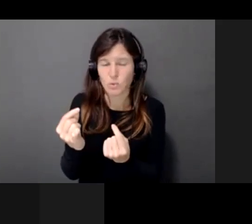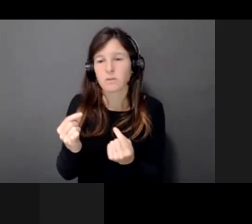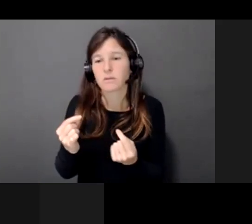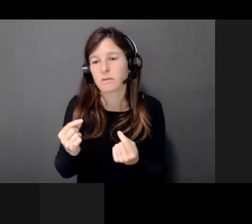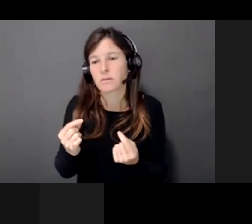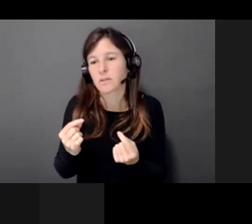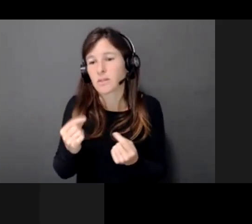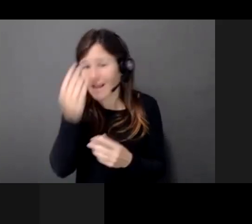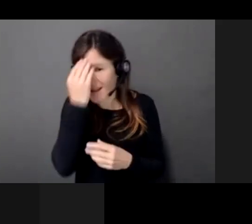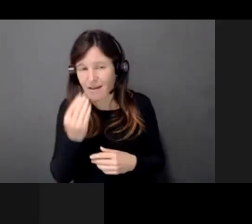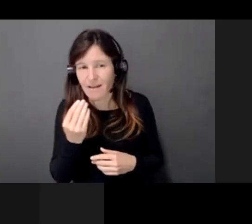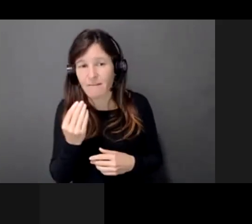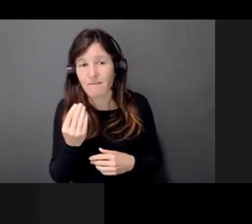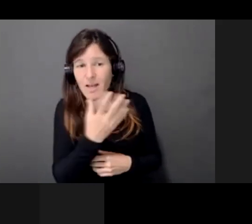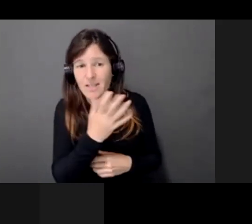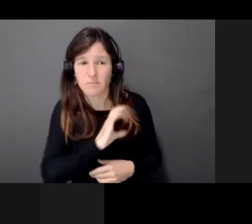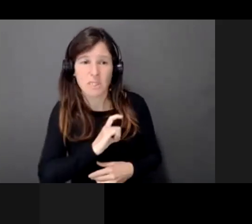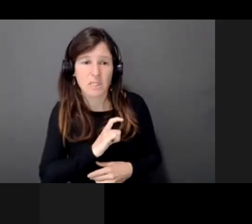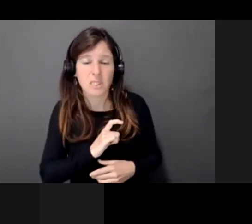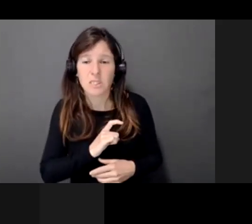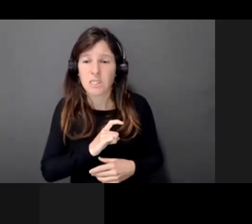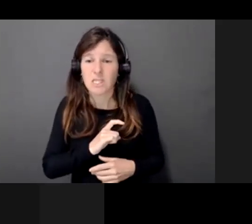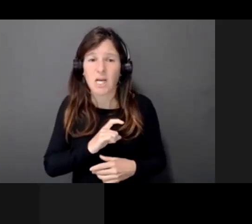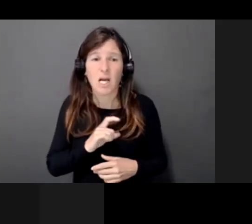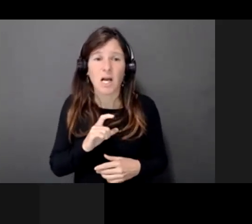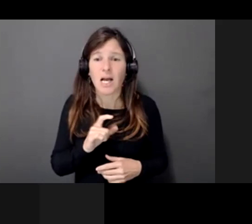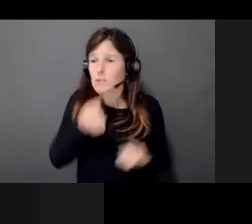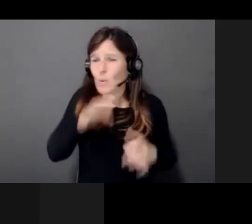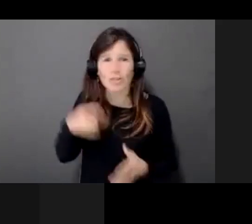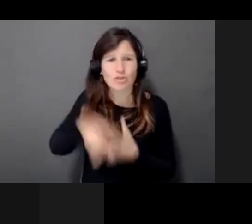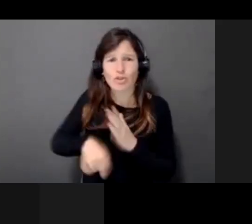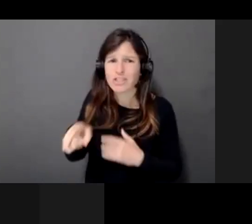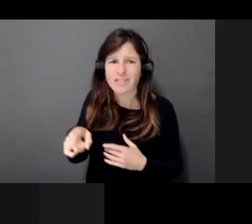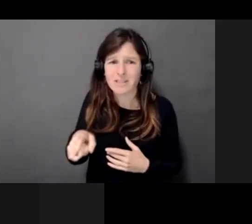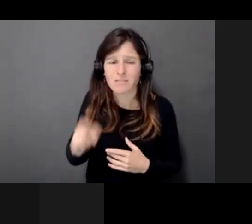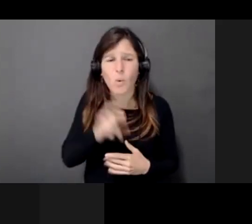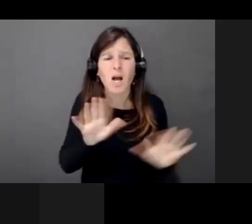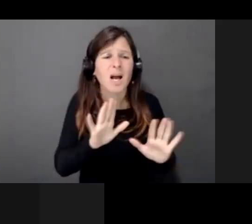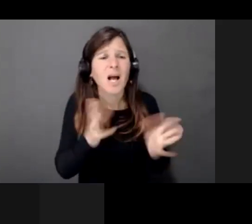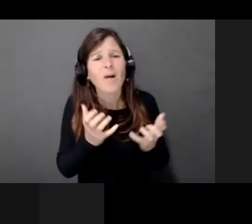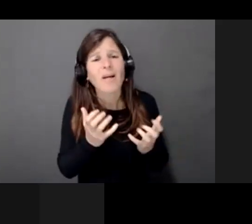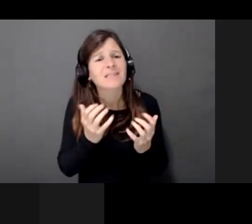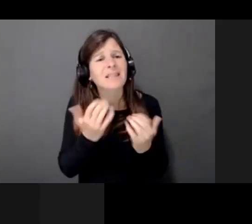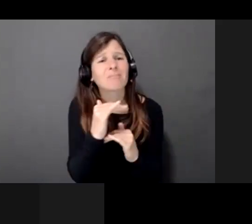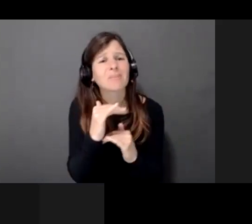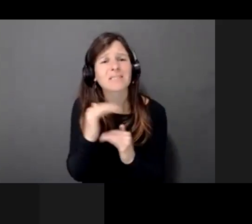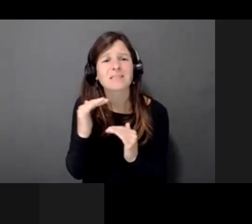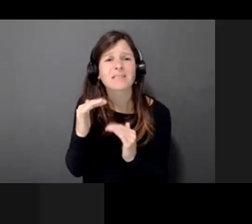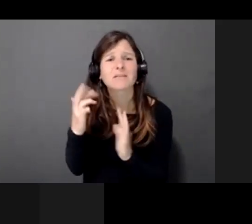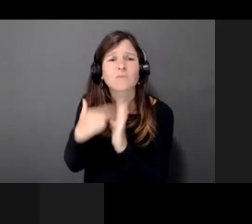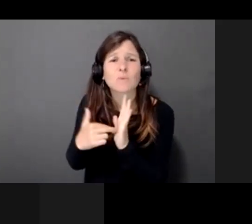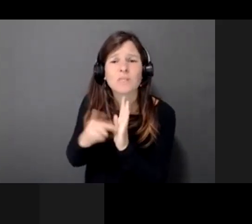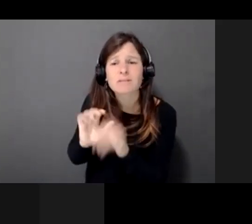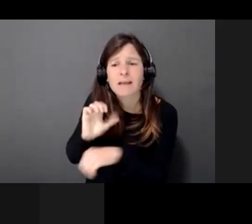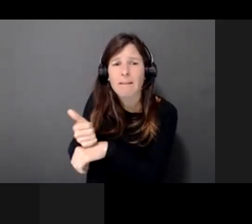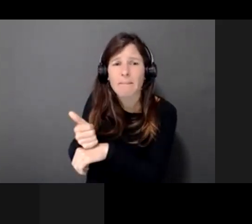I don't want this person charged, or I only want certain restrictions placed on this person. But know that the